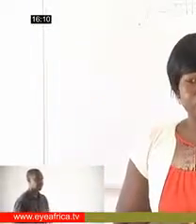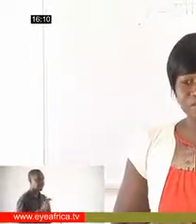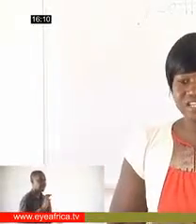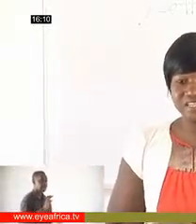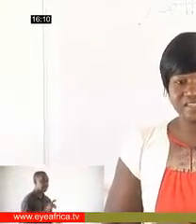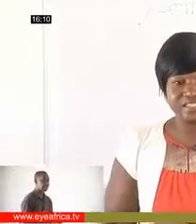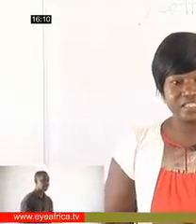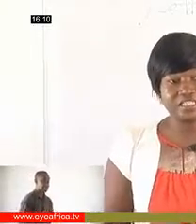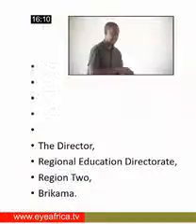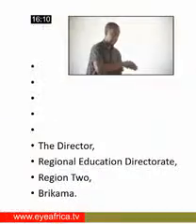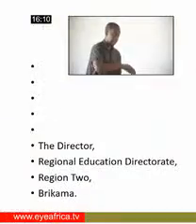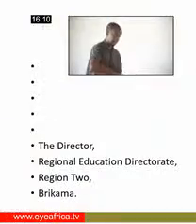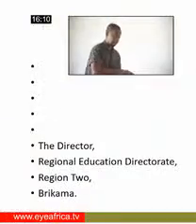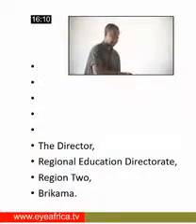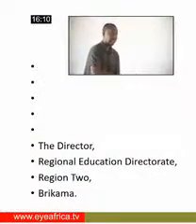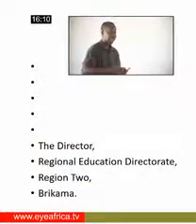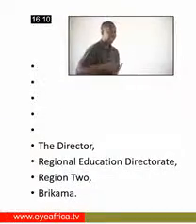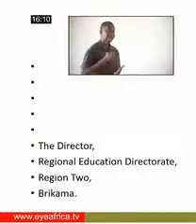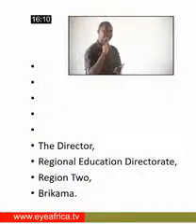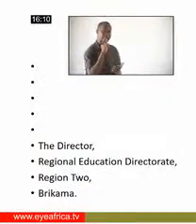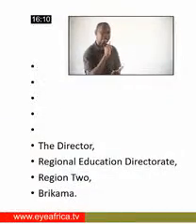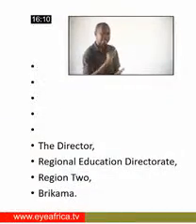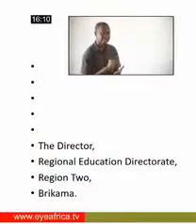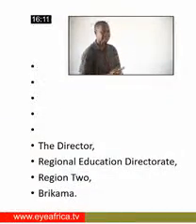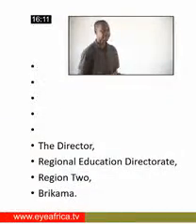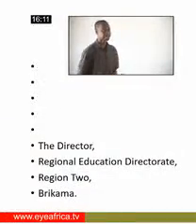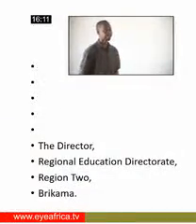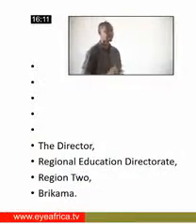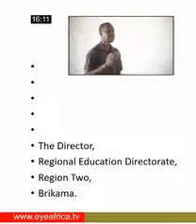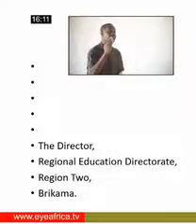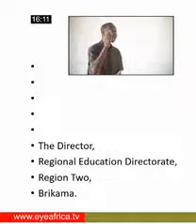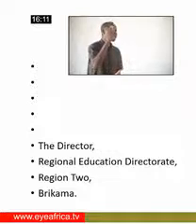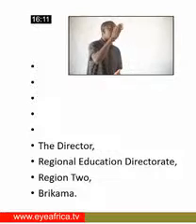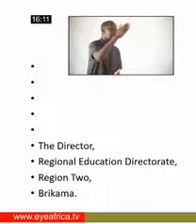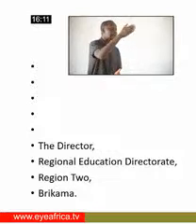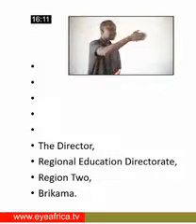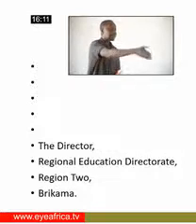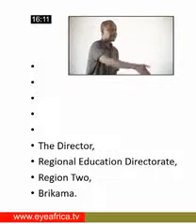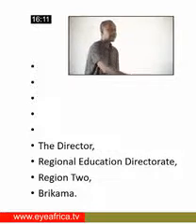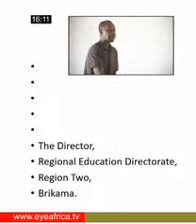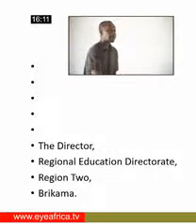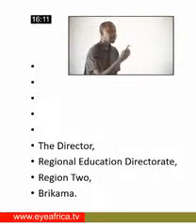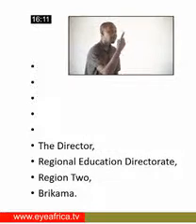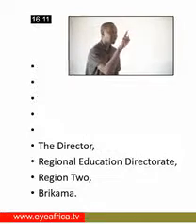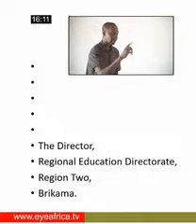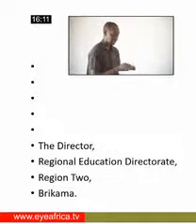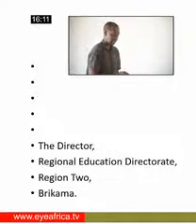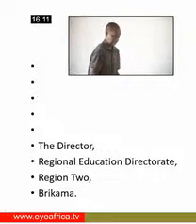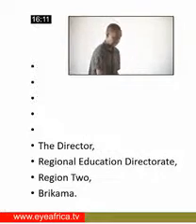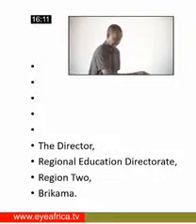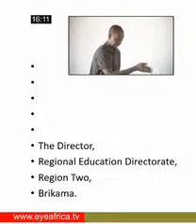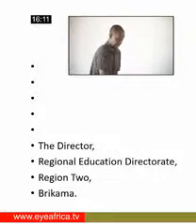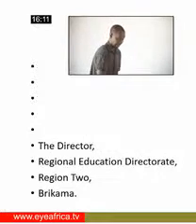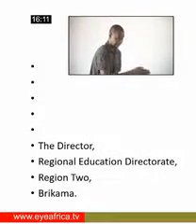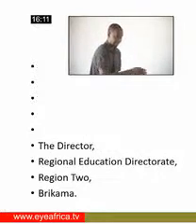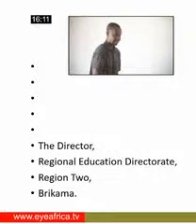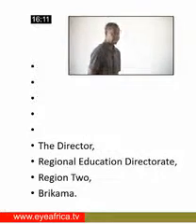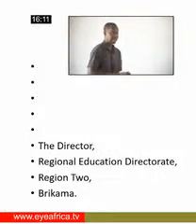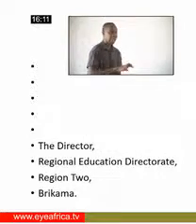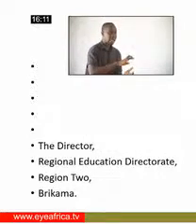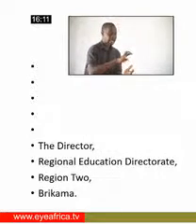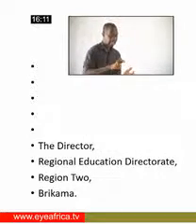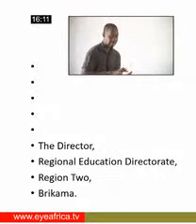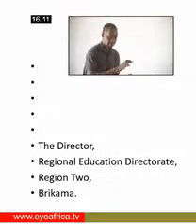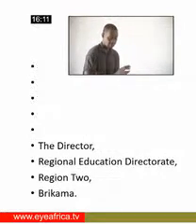And our recipient address is the Director on the first line, Regional